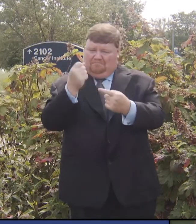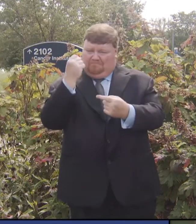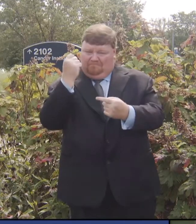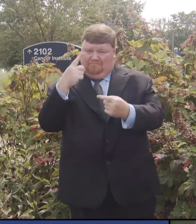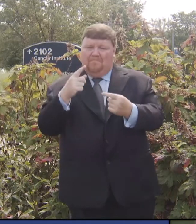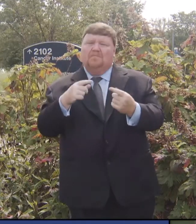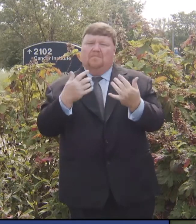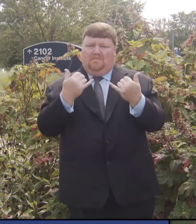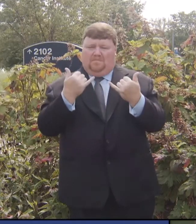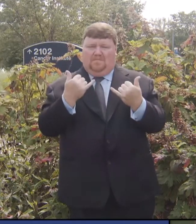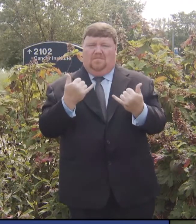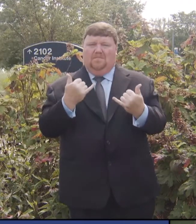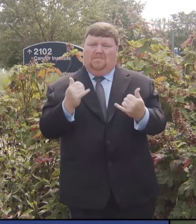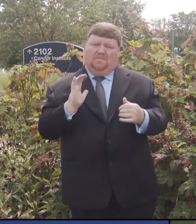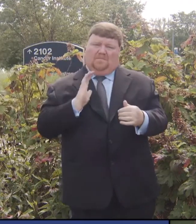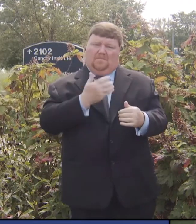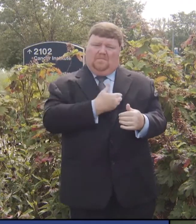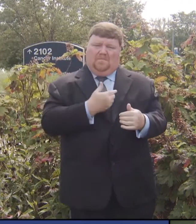share today.